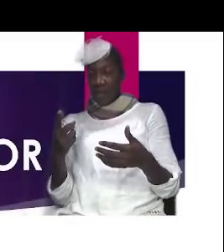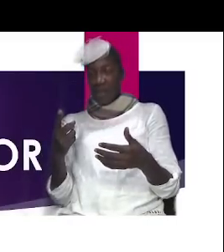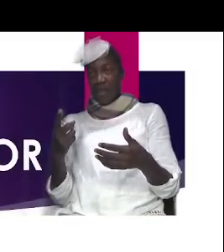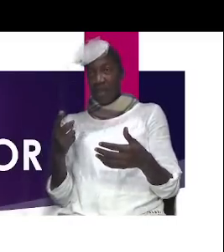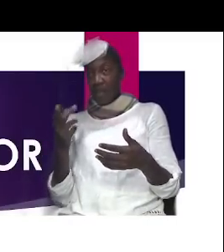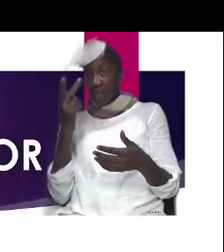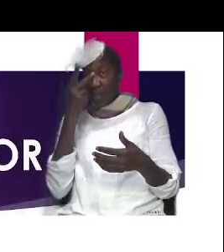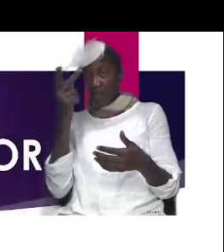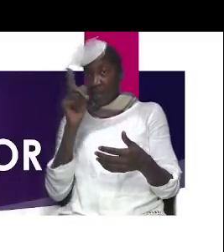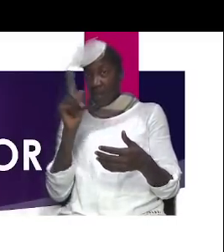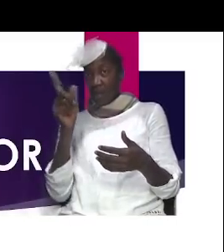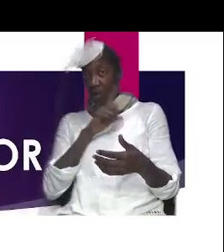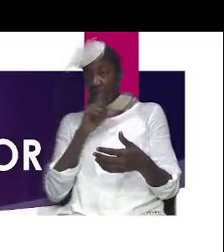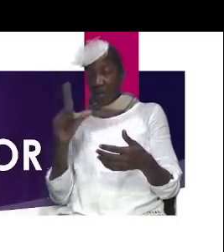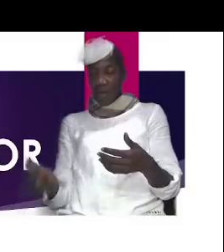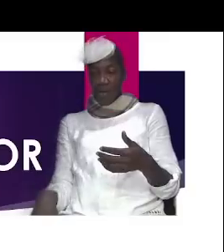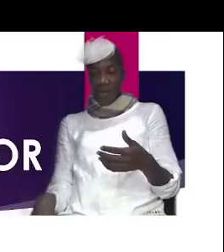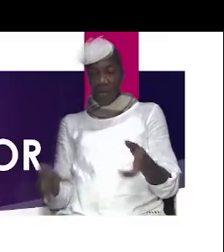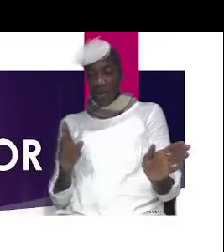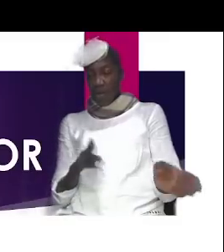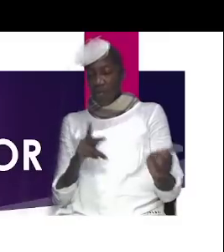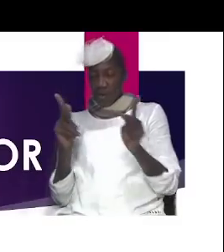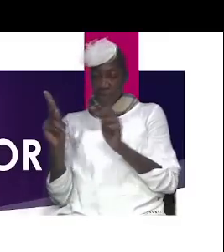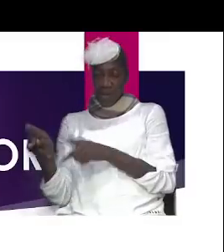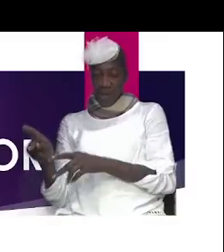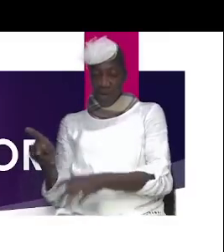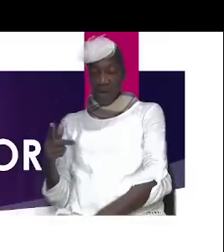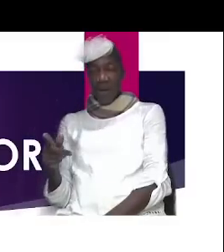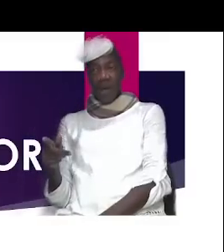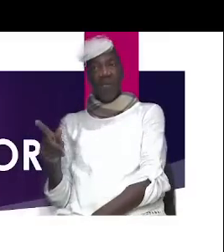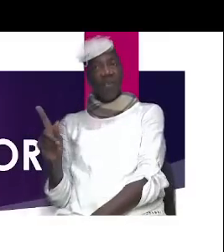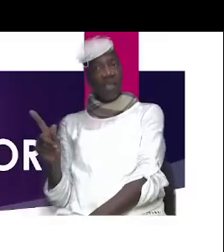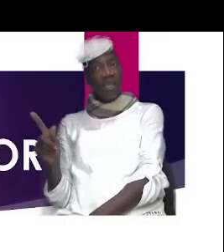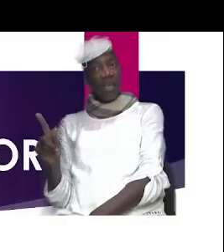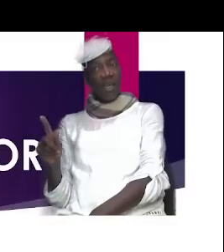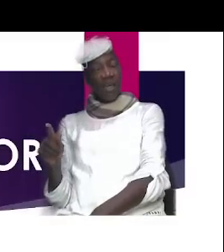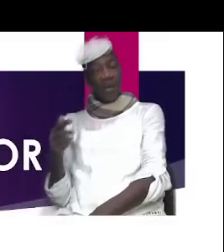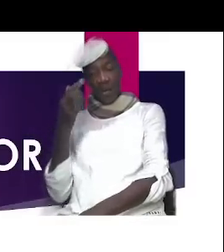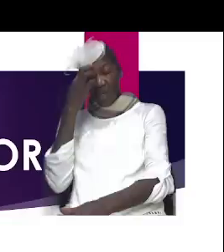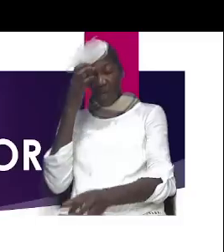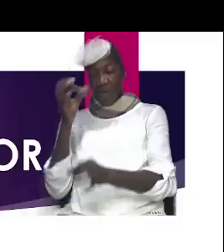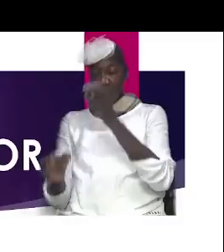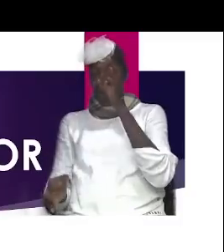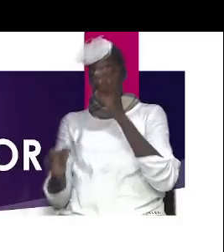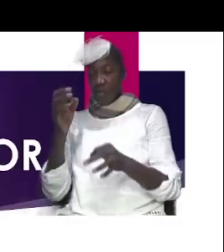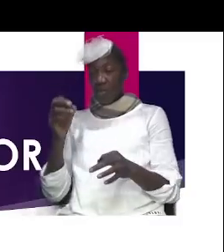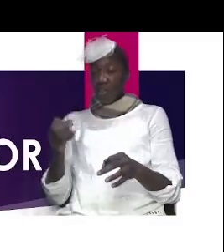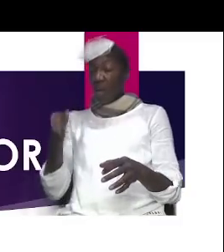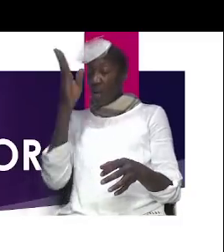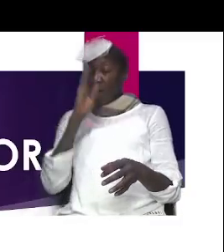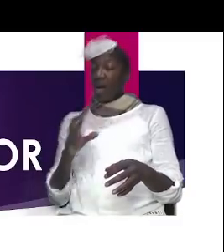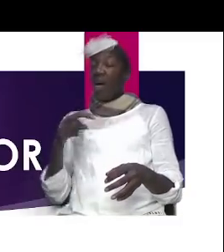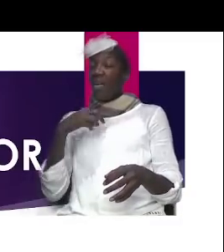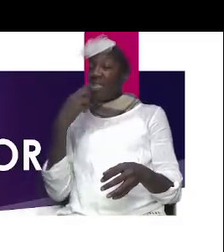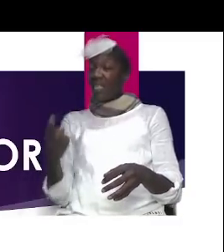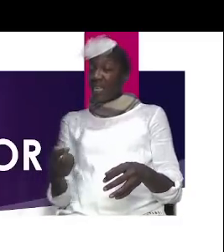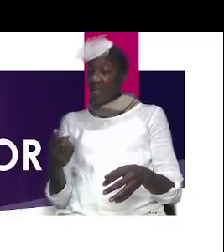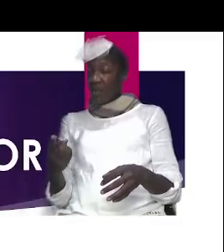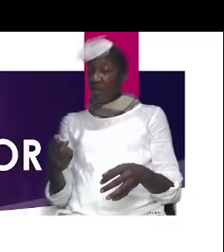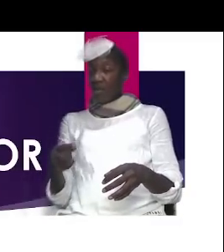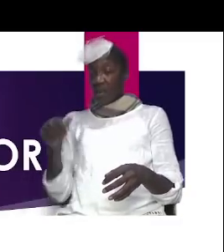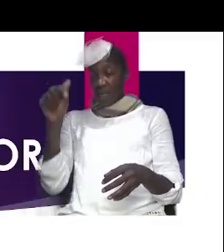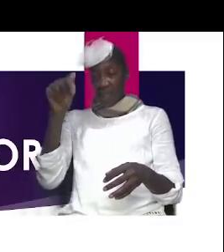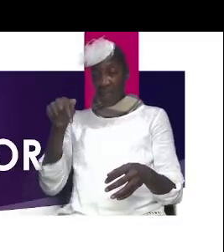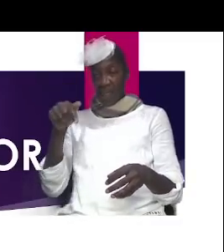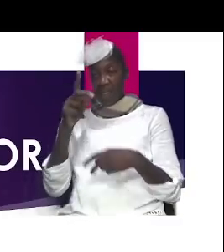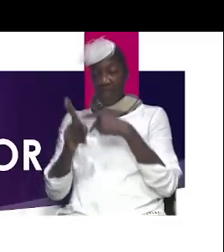seeing where the Lord is literally preparing us for the day when he will judge us. He's literally telling us that this is